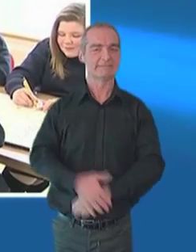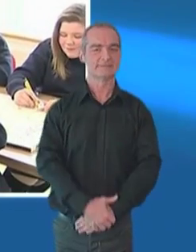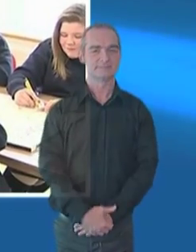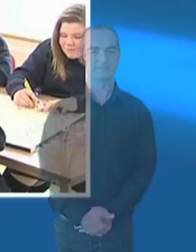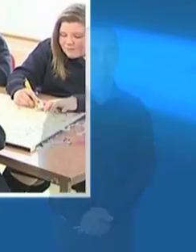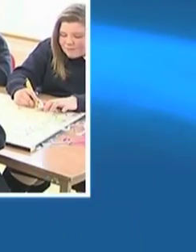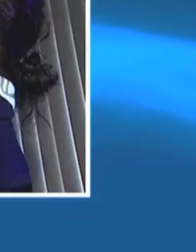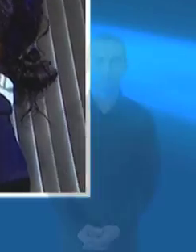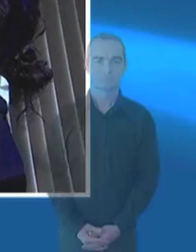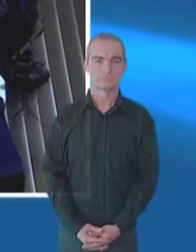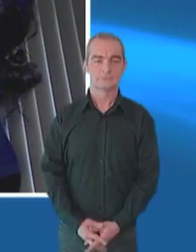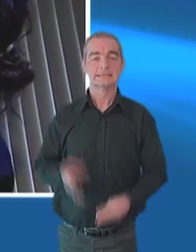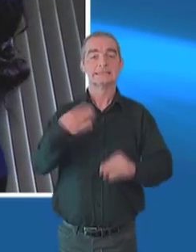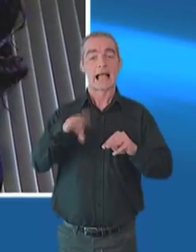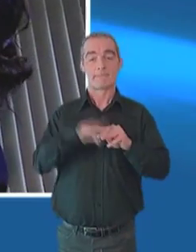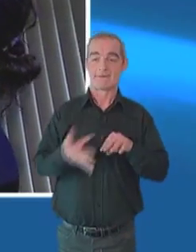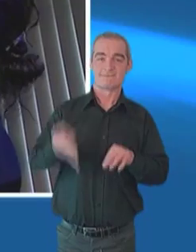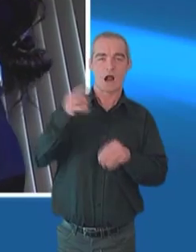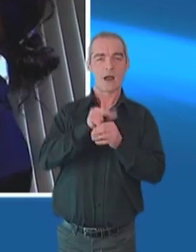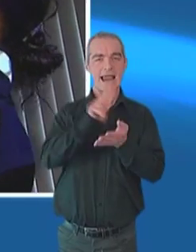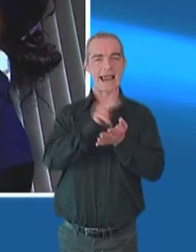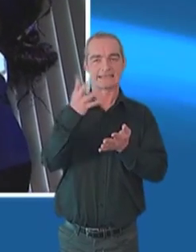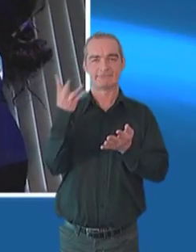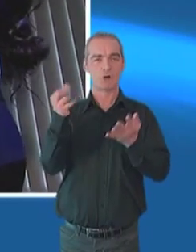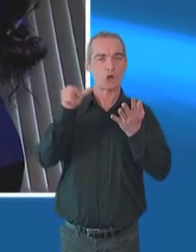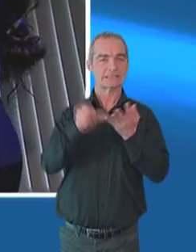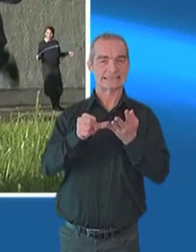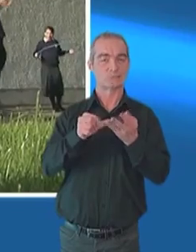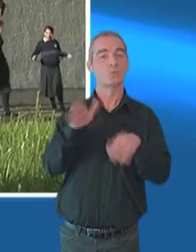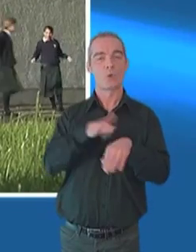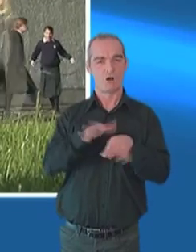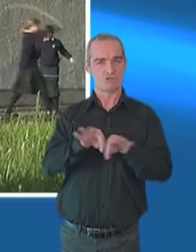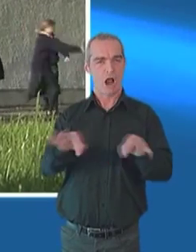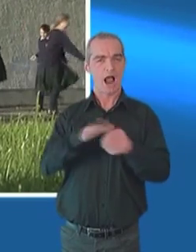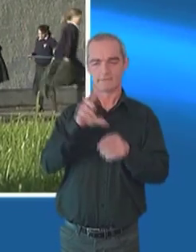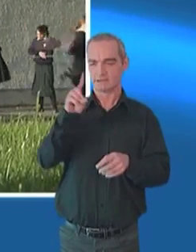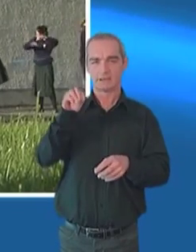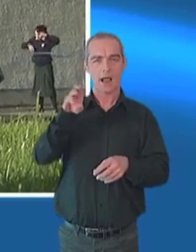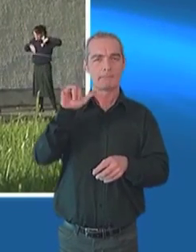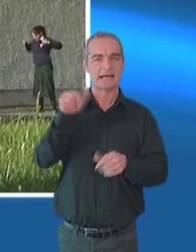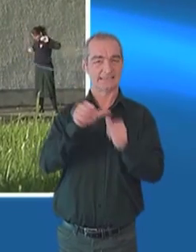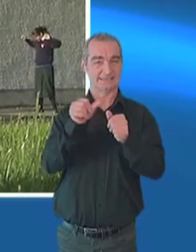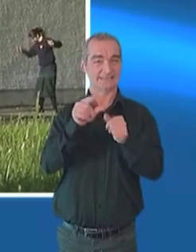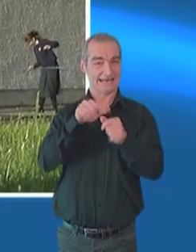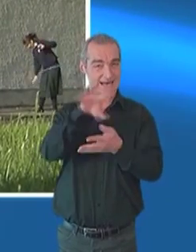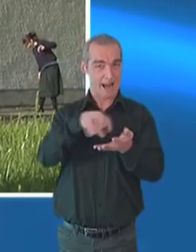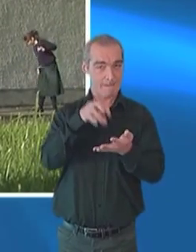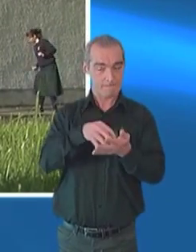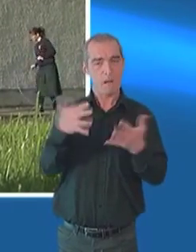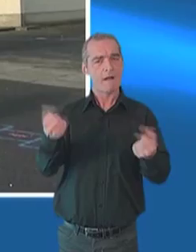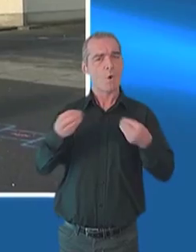get in a bigger school. St Mary's, founded in 1846, is located in the grounds of the Dominican convent